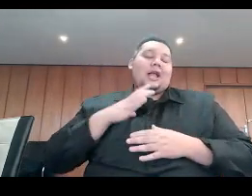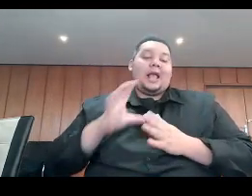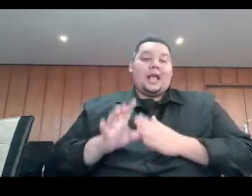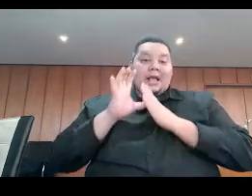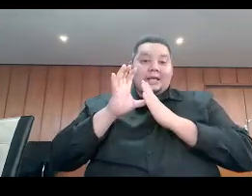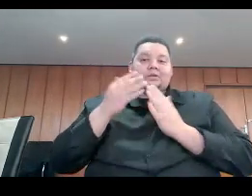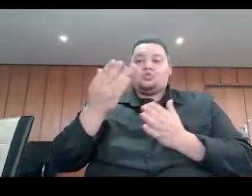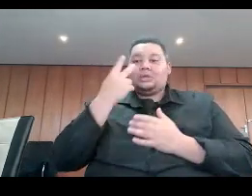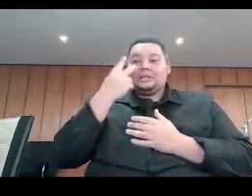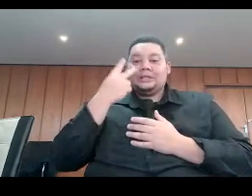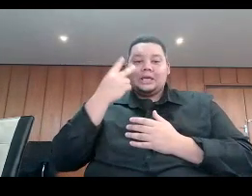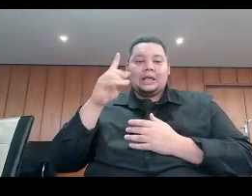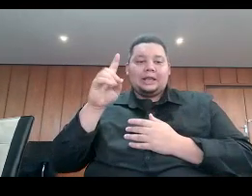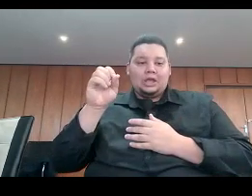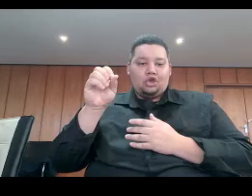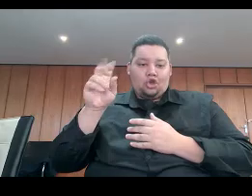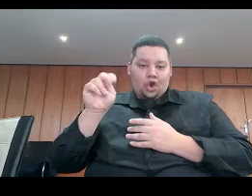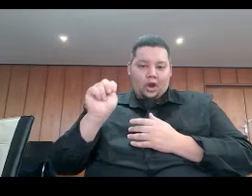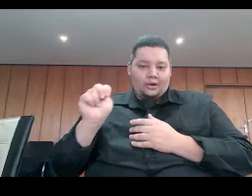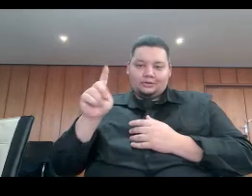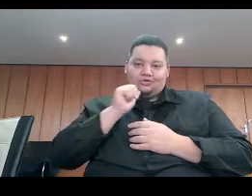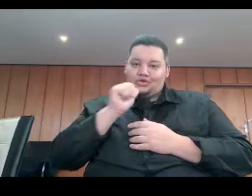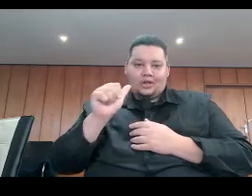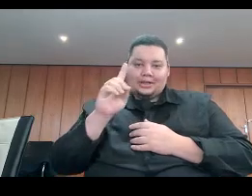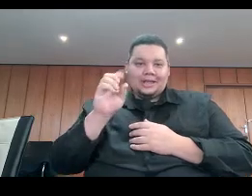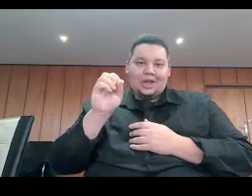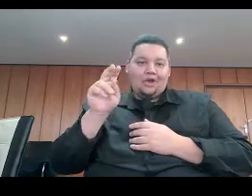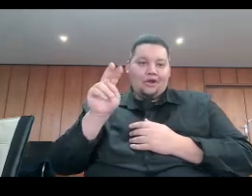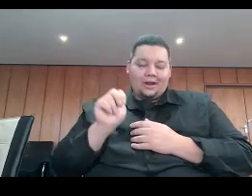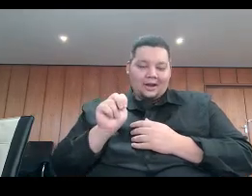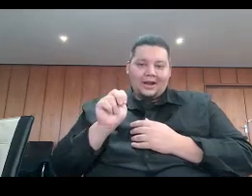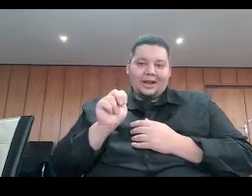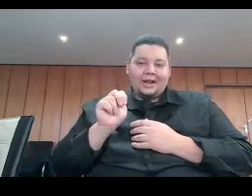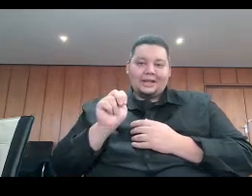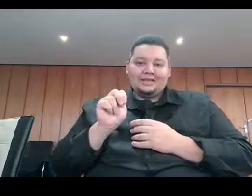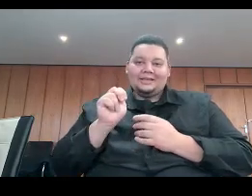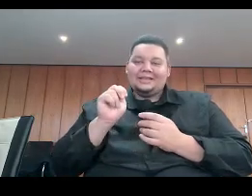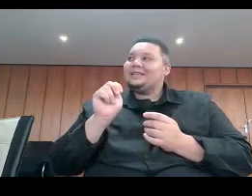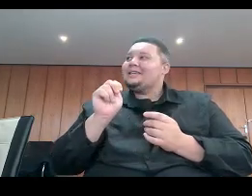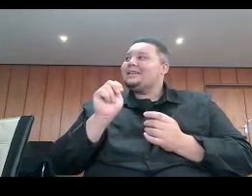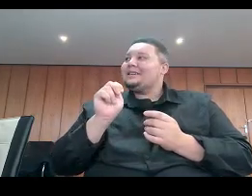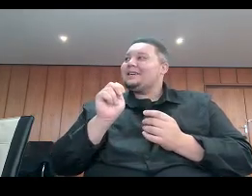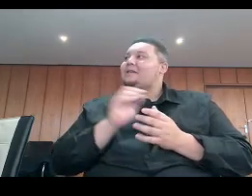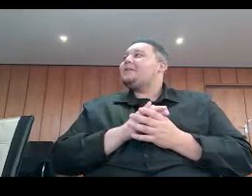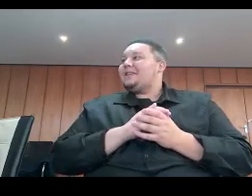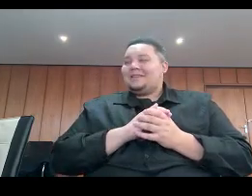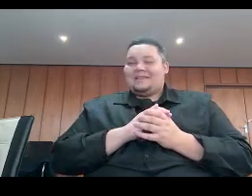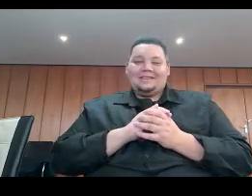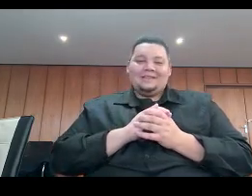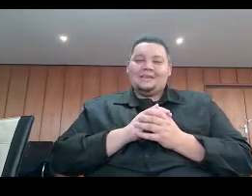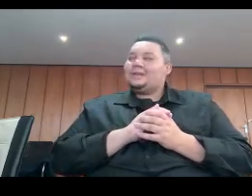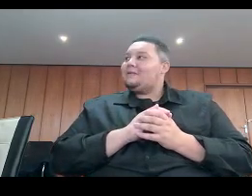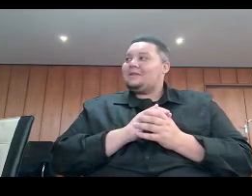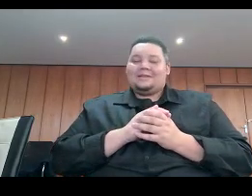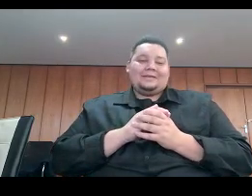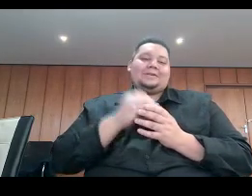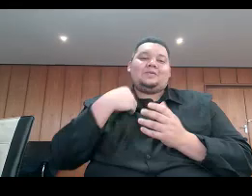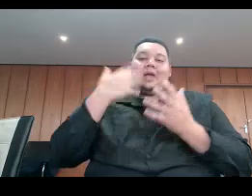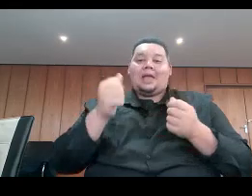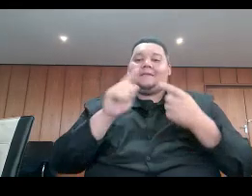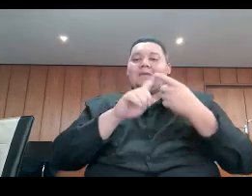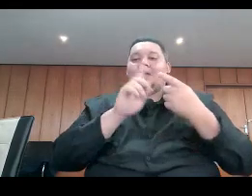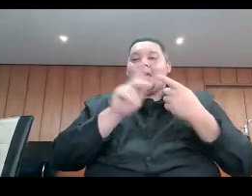see Dion Salamo is, no, that's not Dion. I'm sorry, I don't actually know your first name.